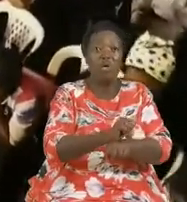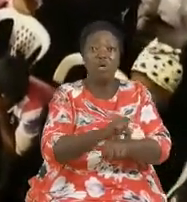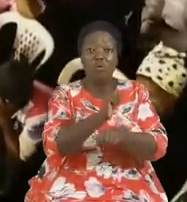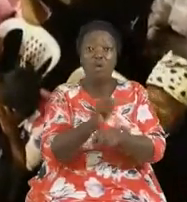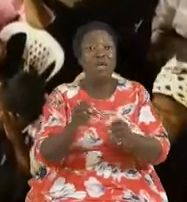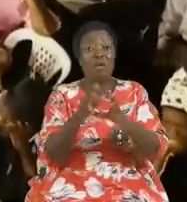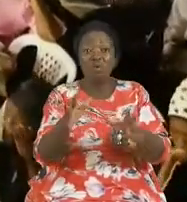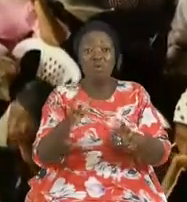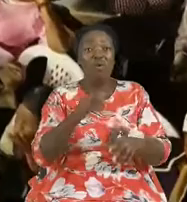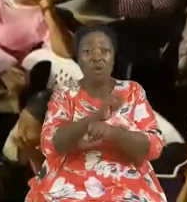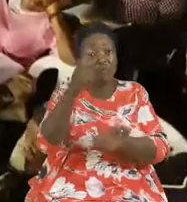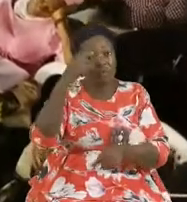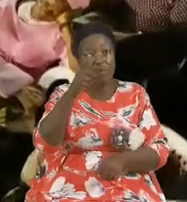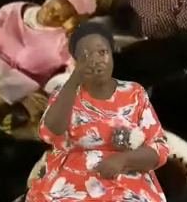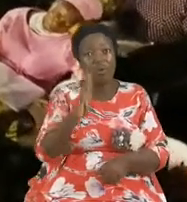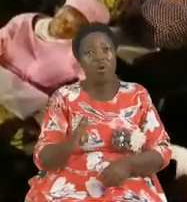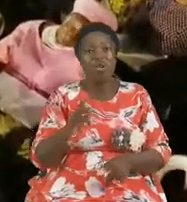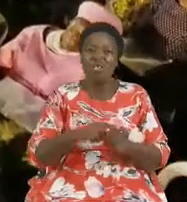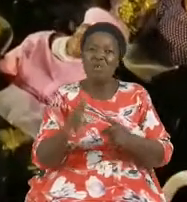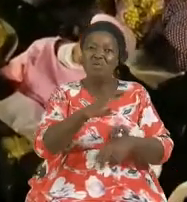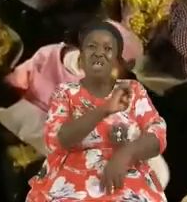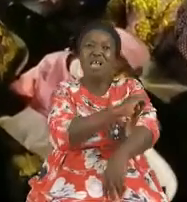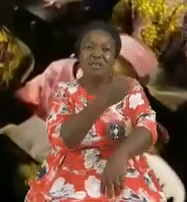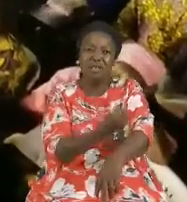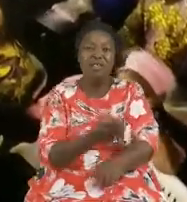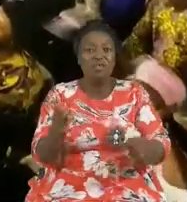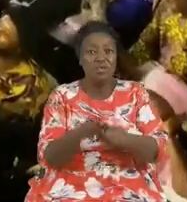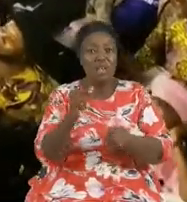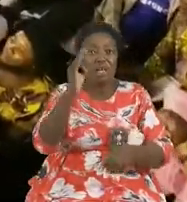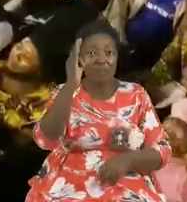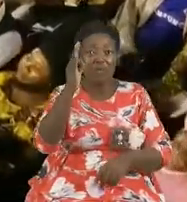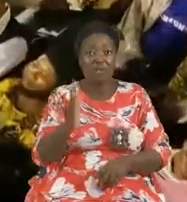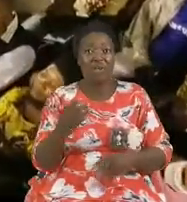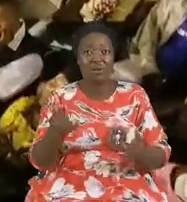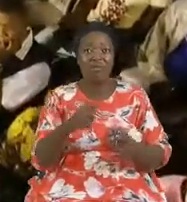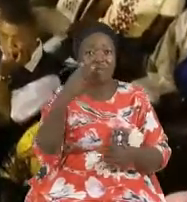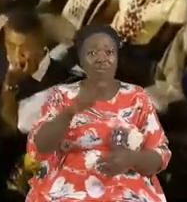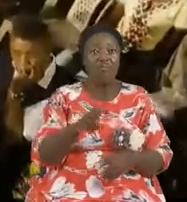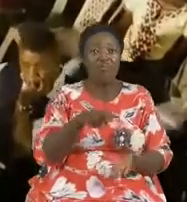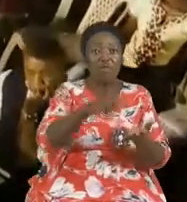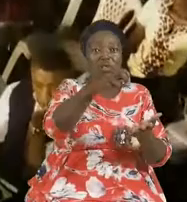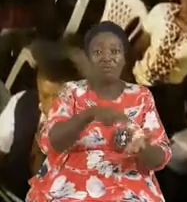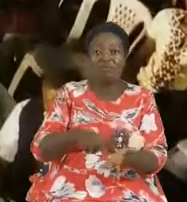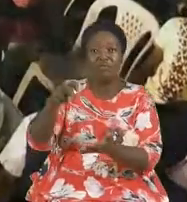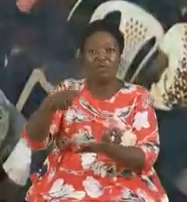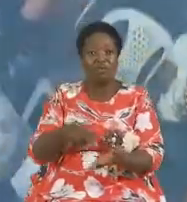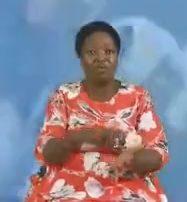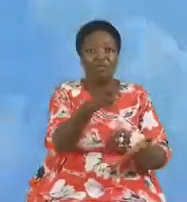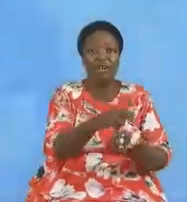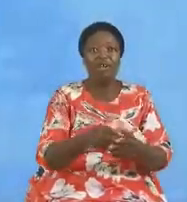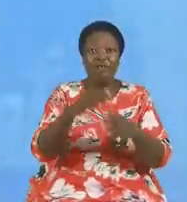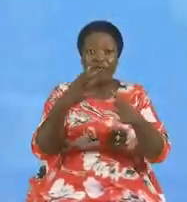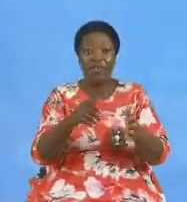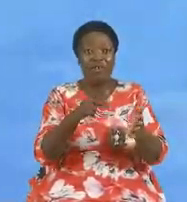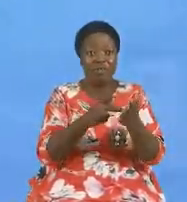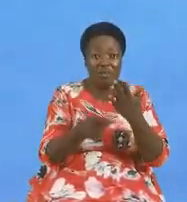and walk a lot, they are working for God, but they expend energy. And when, like a preacher like me now, pastor, you